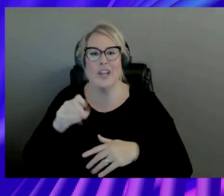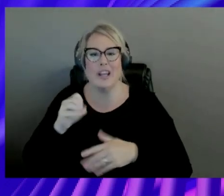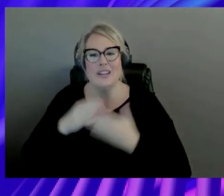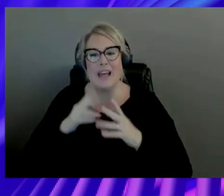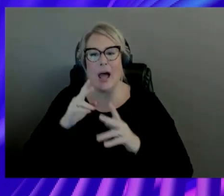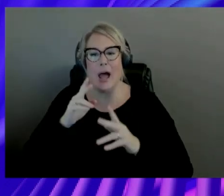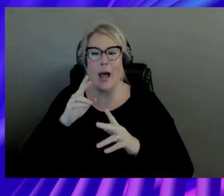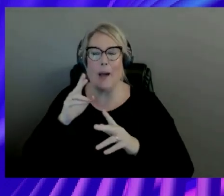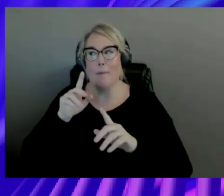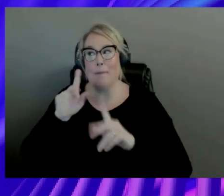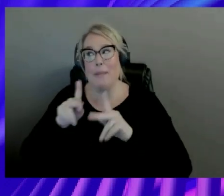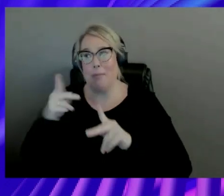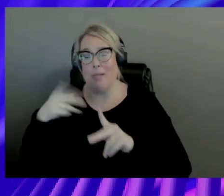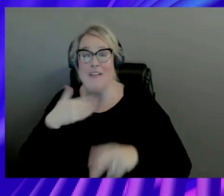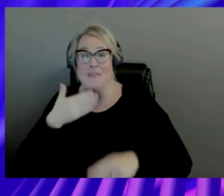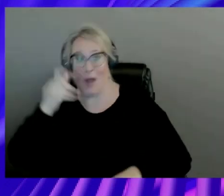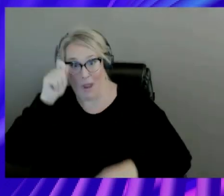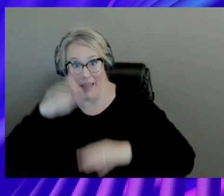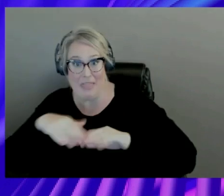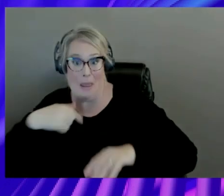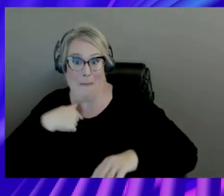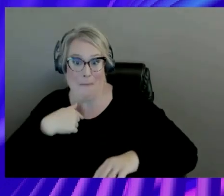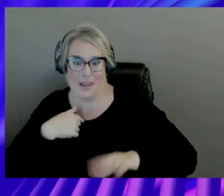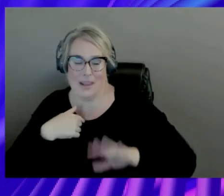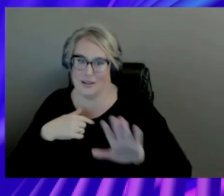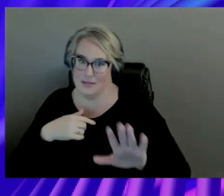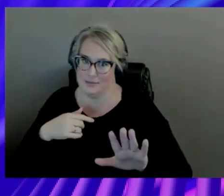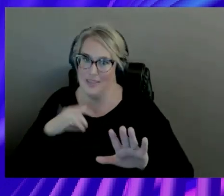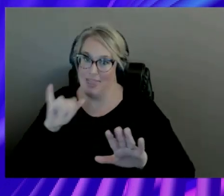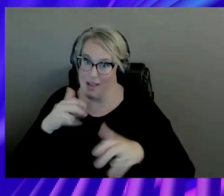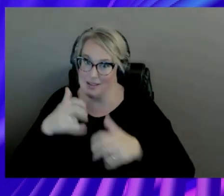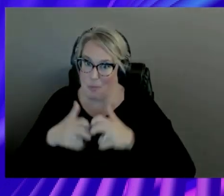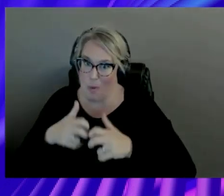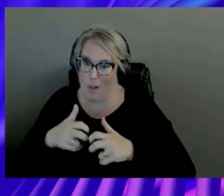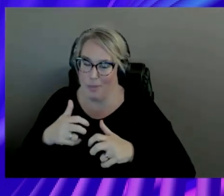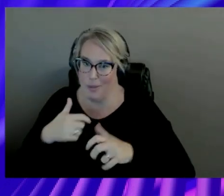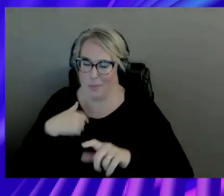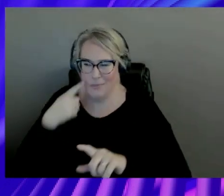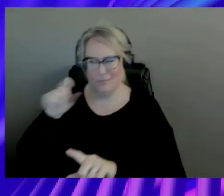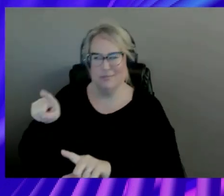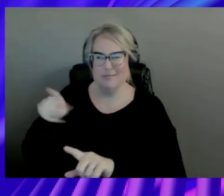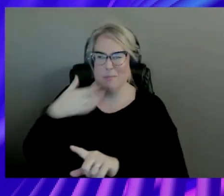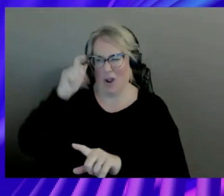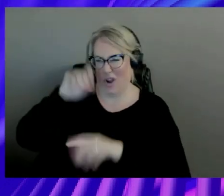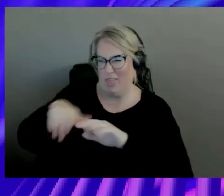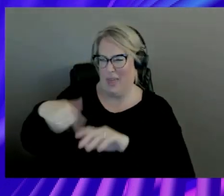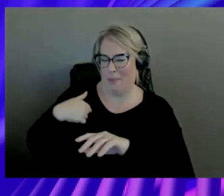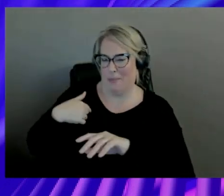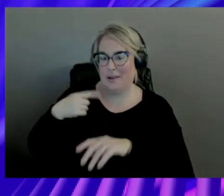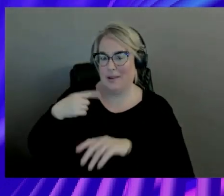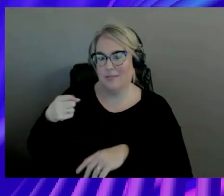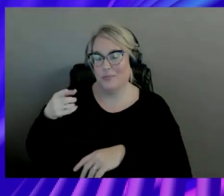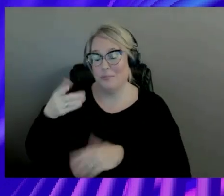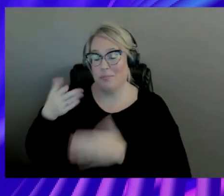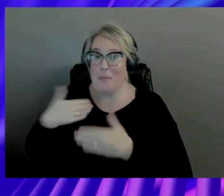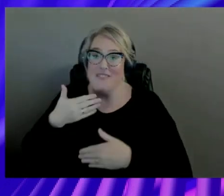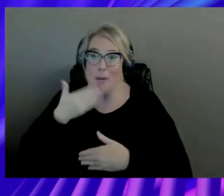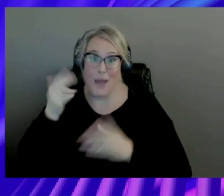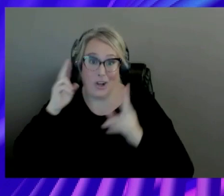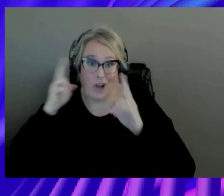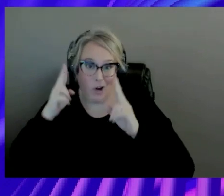do, and that's going to be a problem. But what they definitely have a better haircut. But